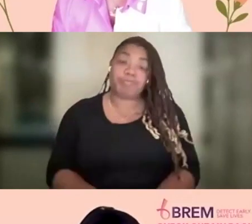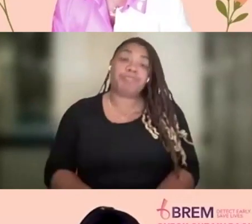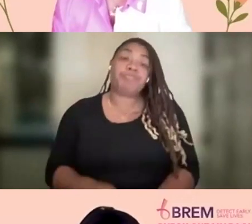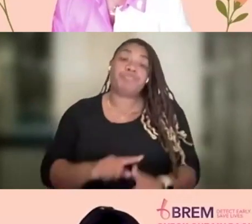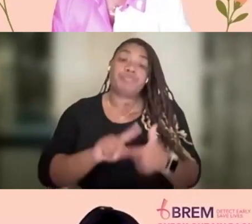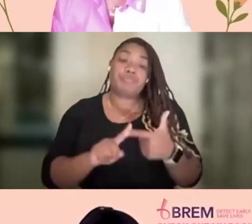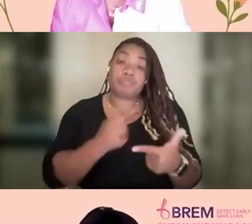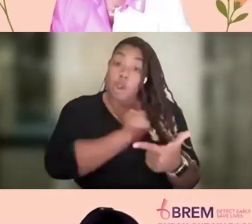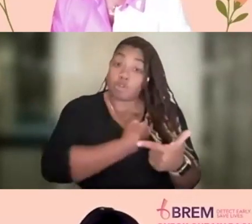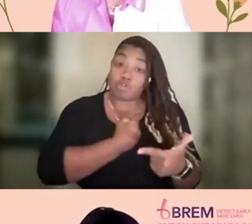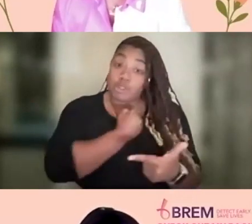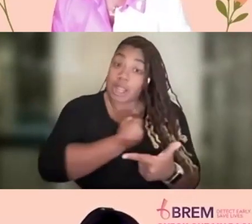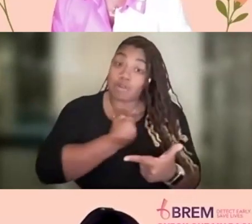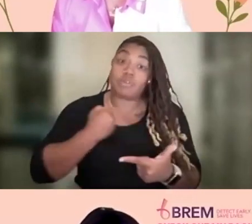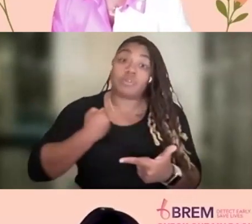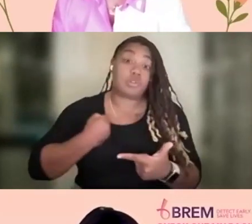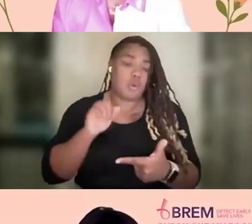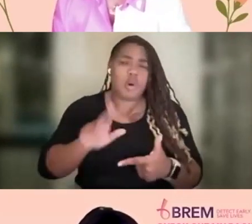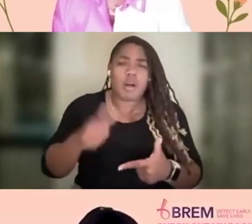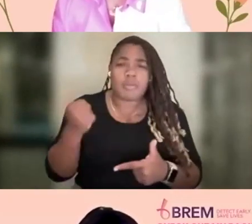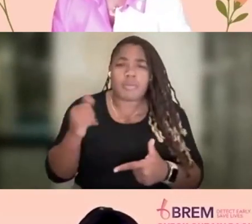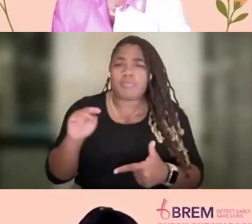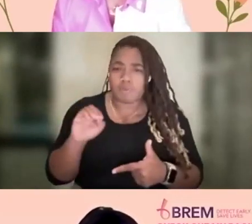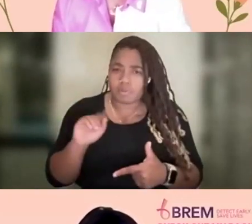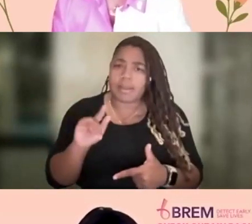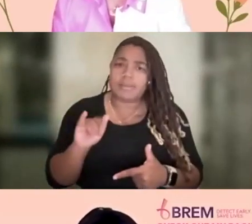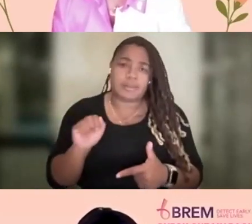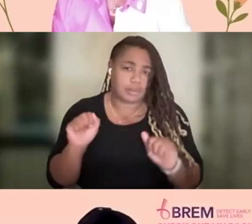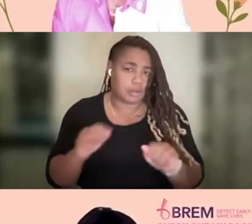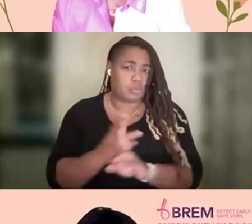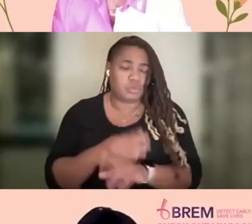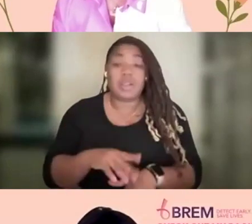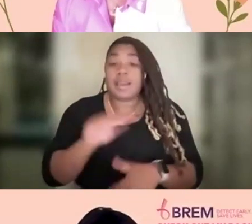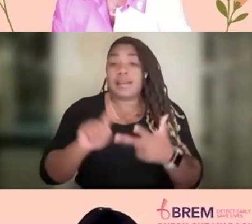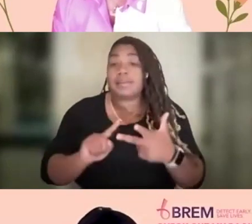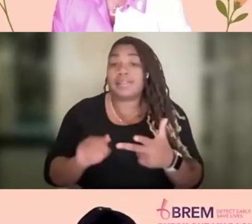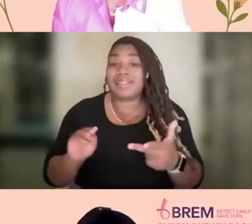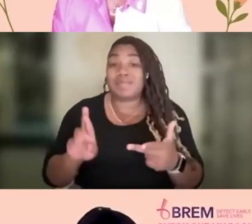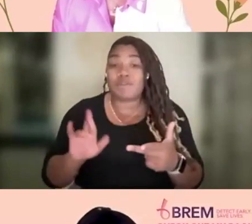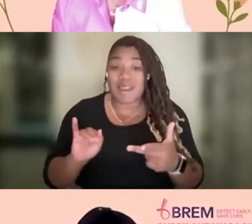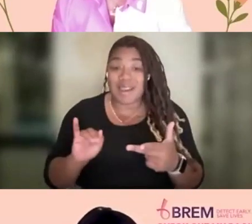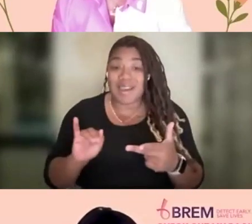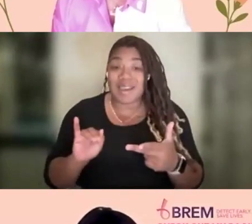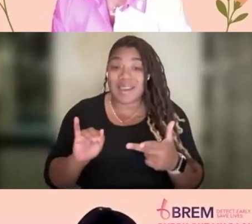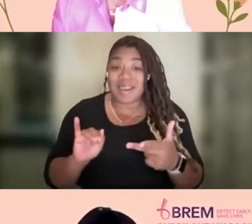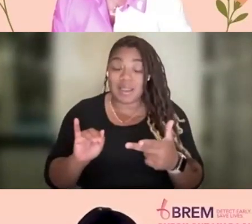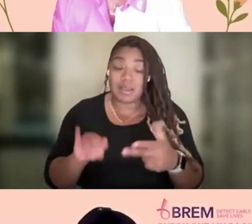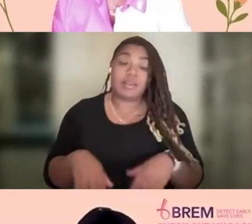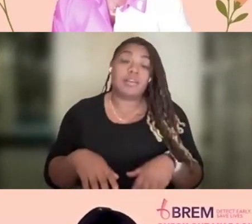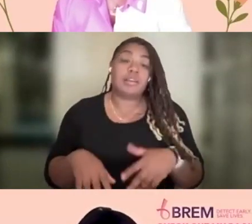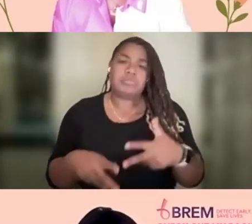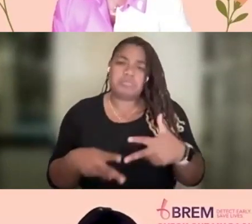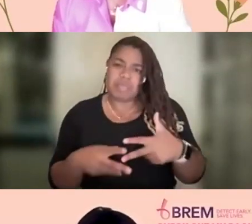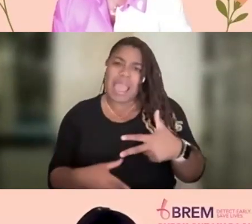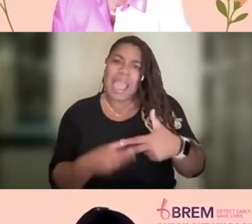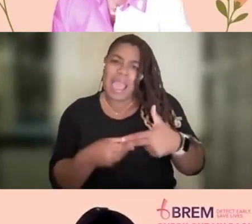Ultrasounds are other modalities that we can use, as well as MRIs. The addition of one of those two tests